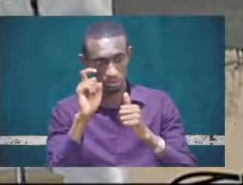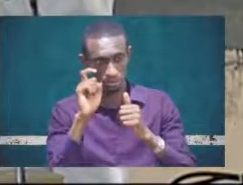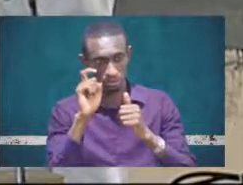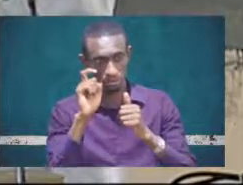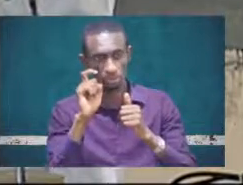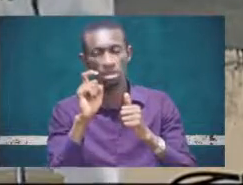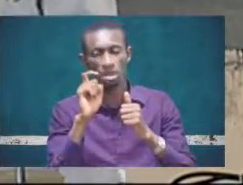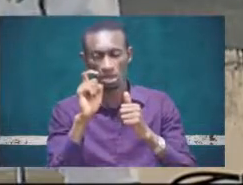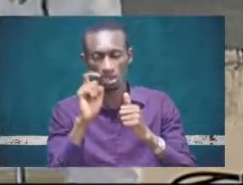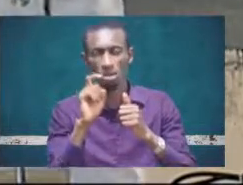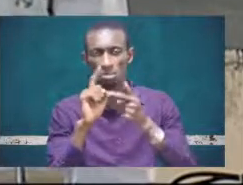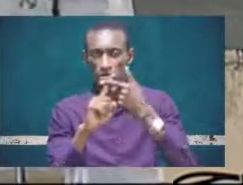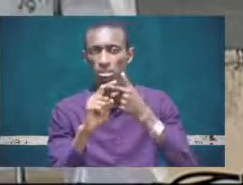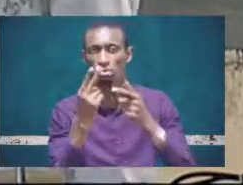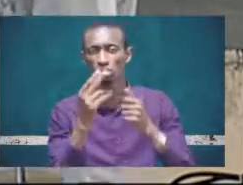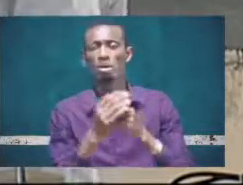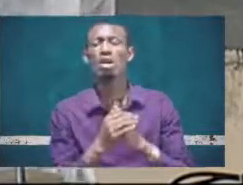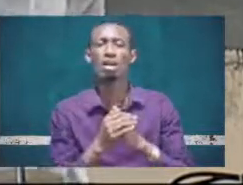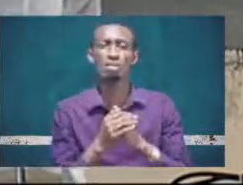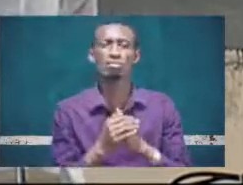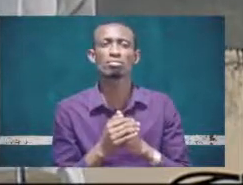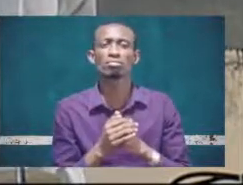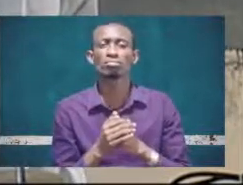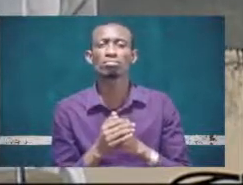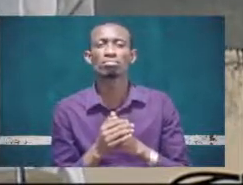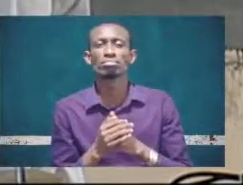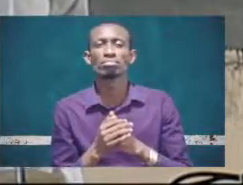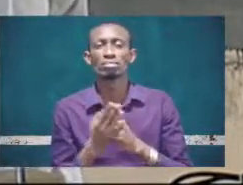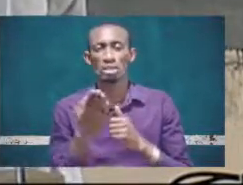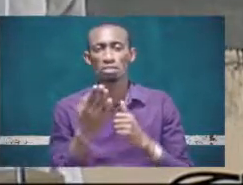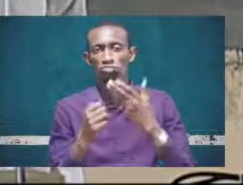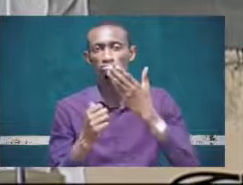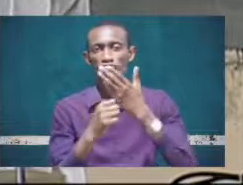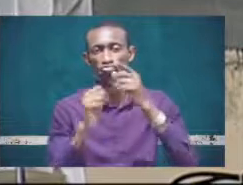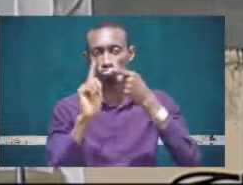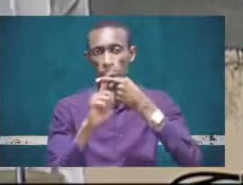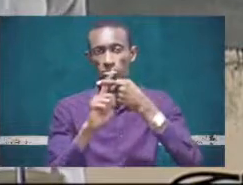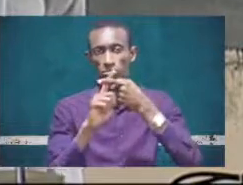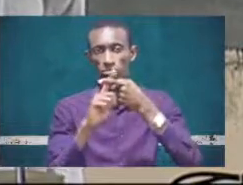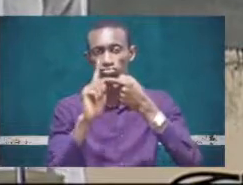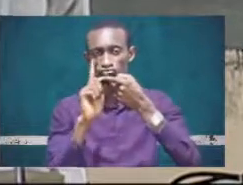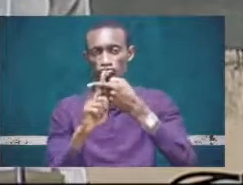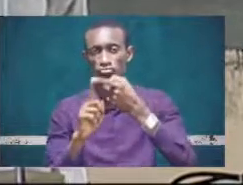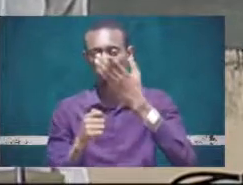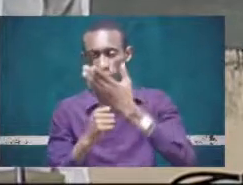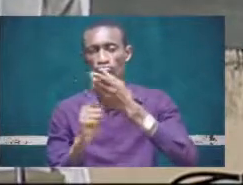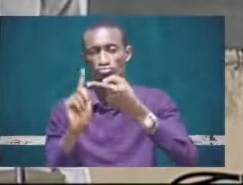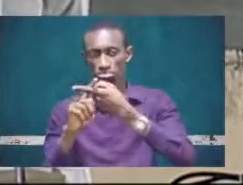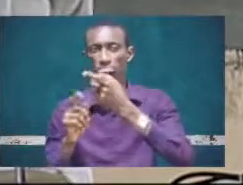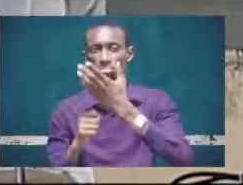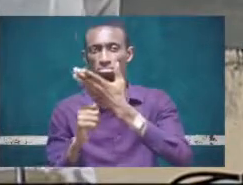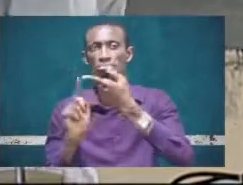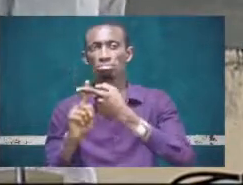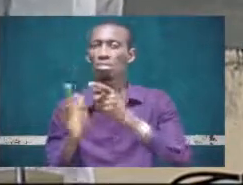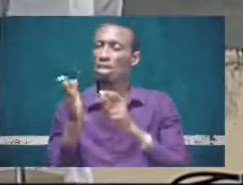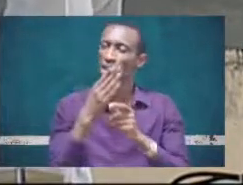get 0 plus 2, which is equal to 2. It is positive. Means that at the right of negative 2, it is positive.